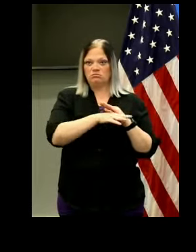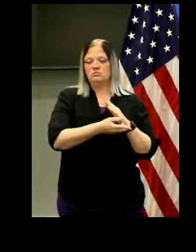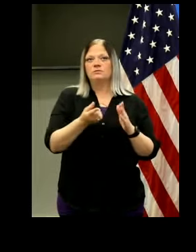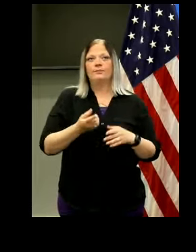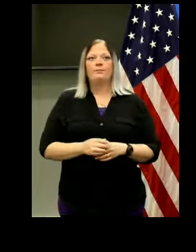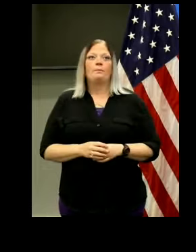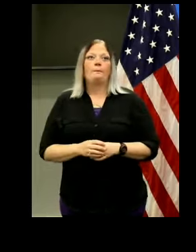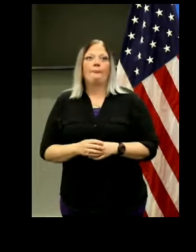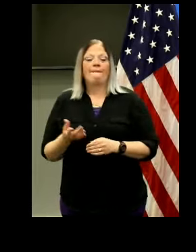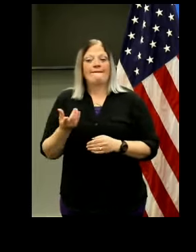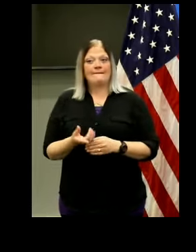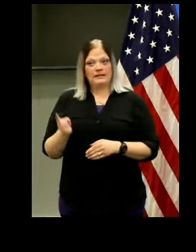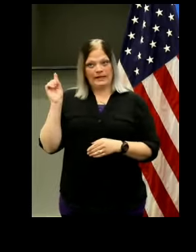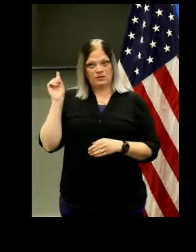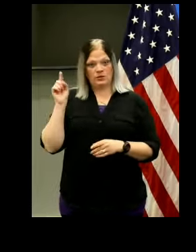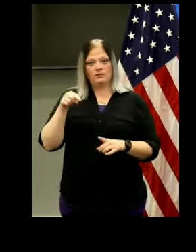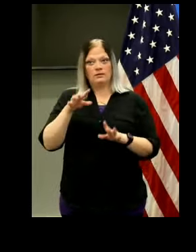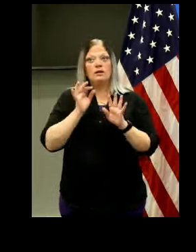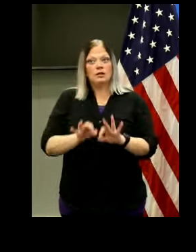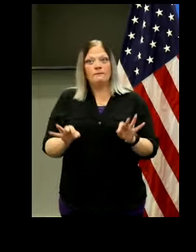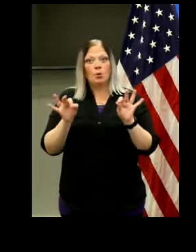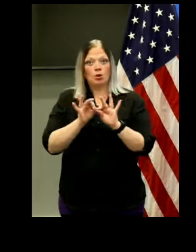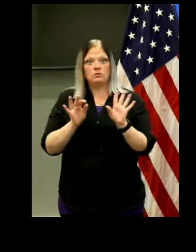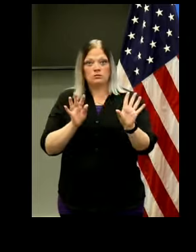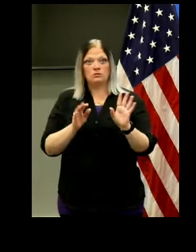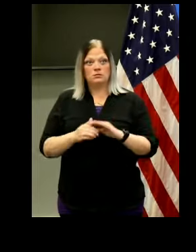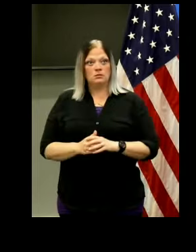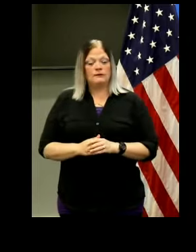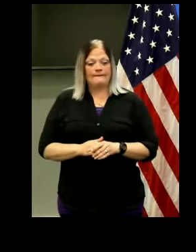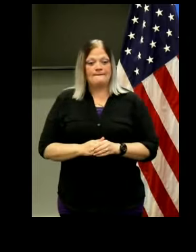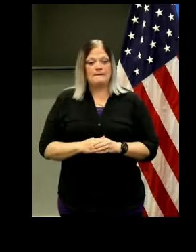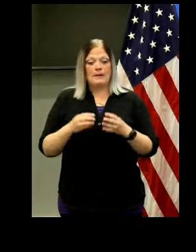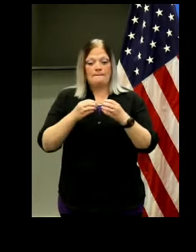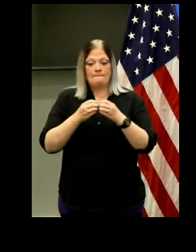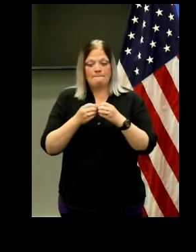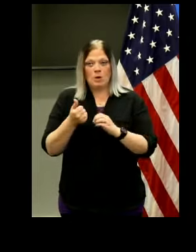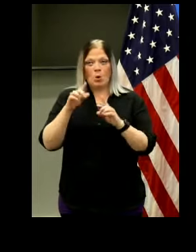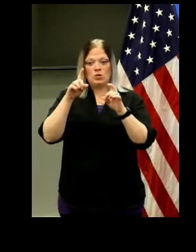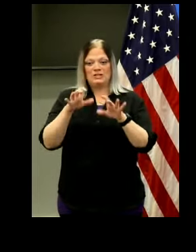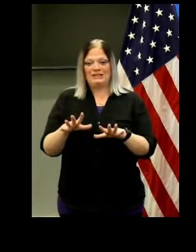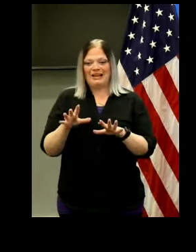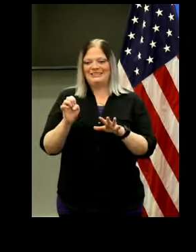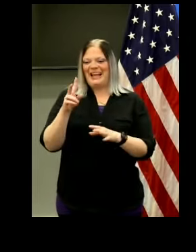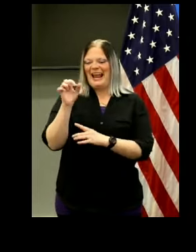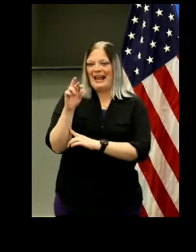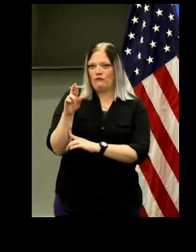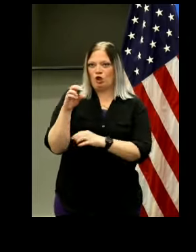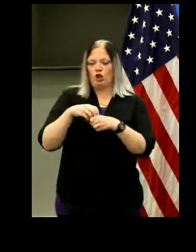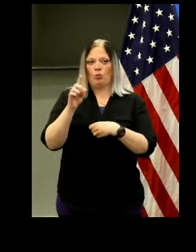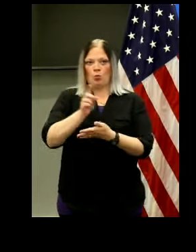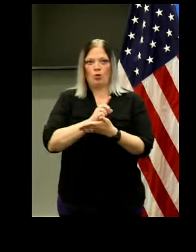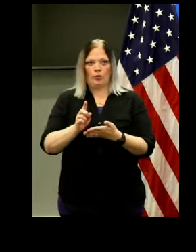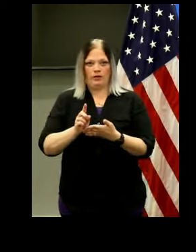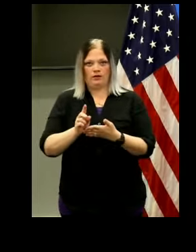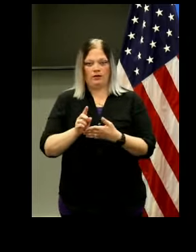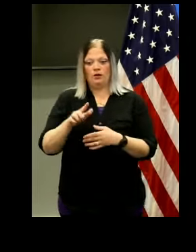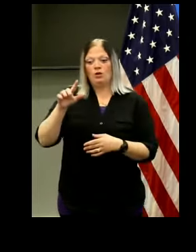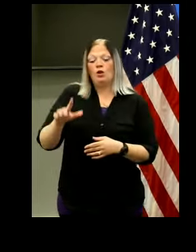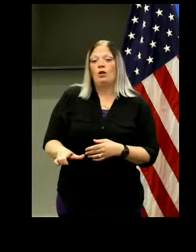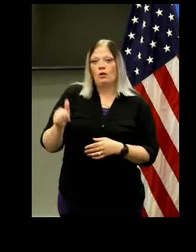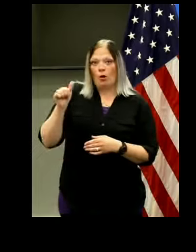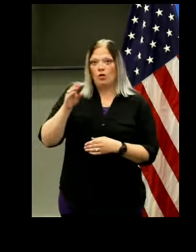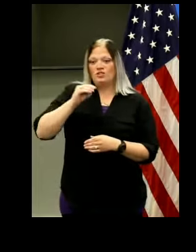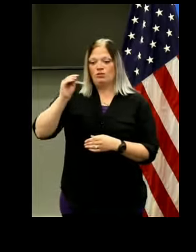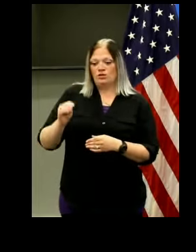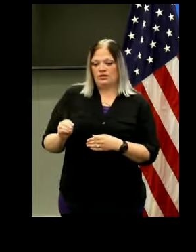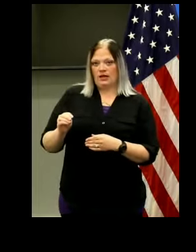week, and this is important, they did the most tests ever in a week, and it has the lowest percentage of